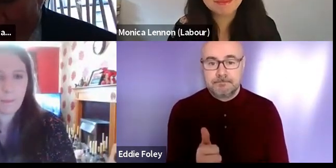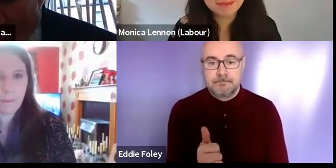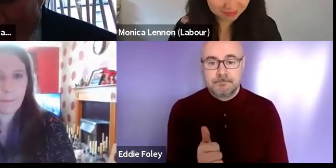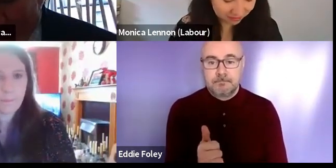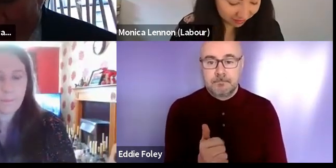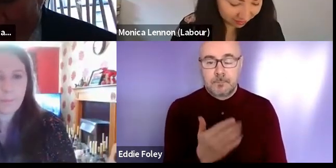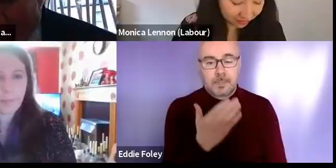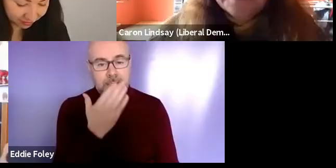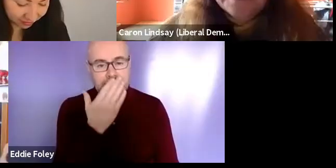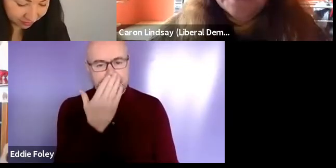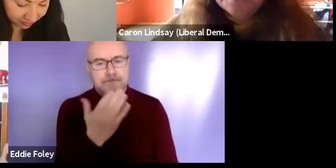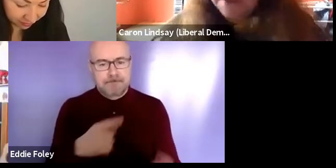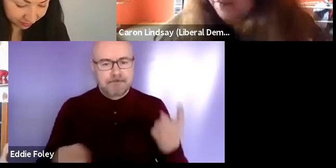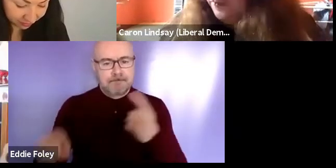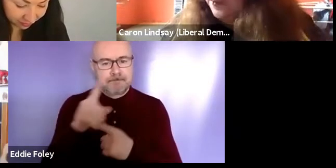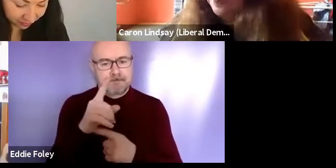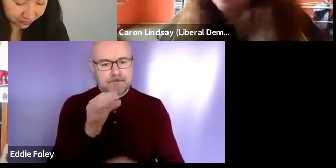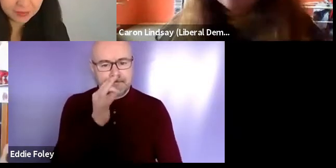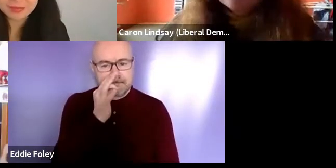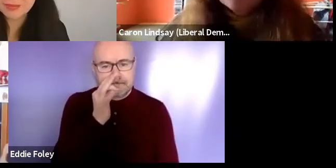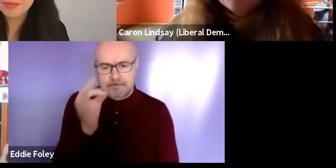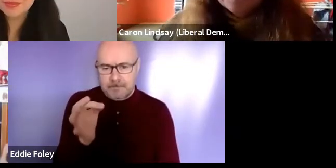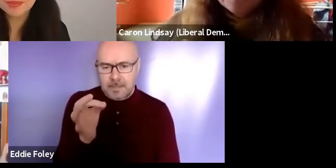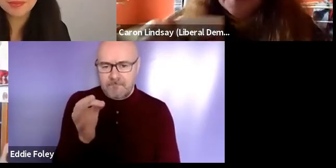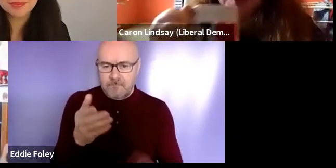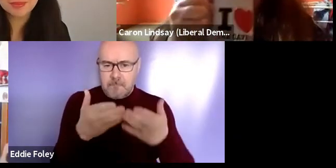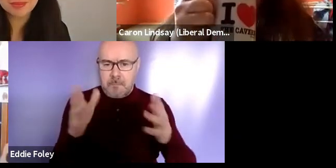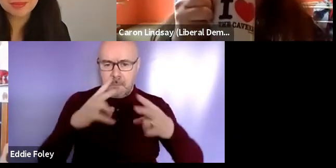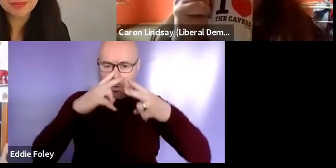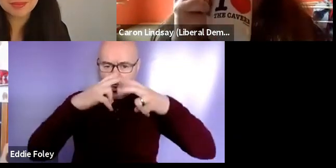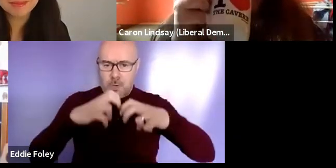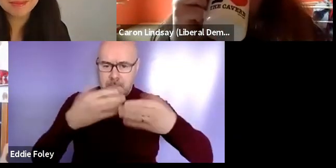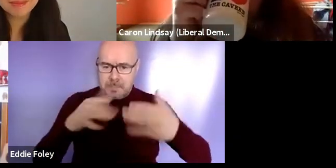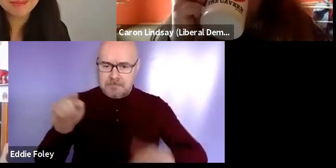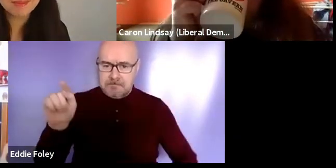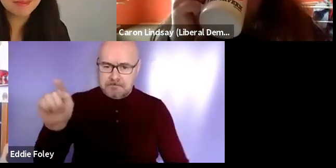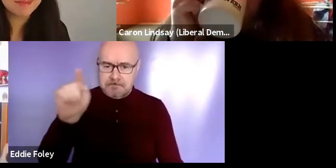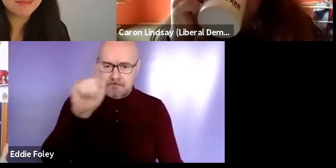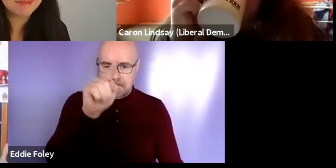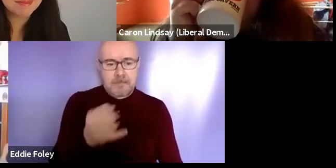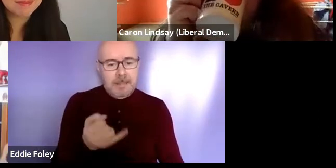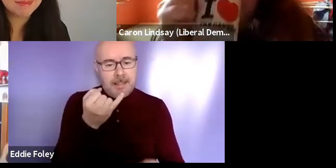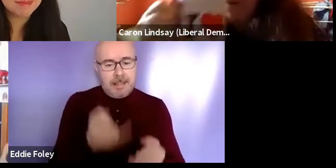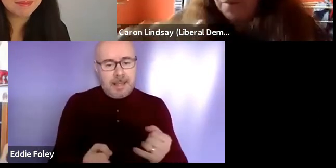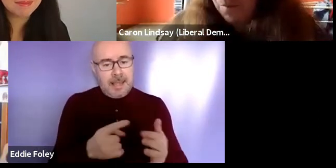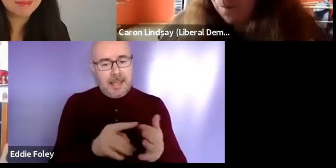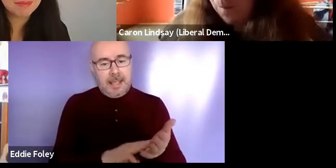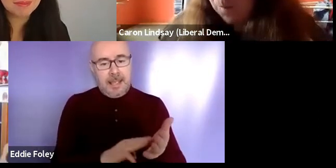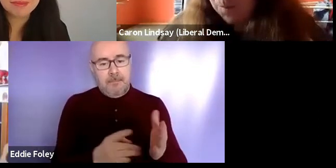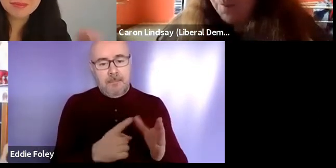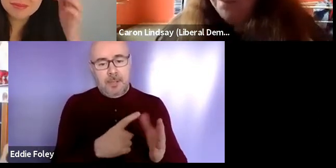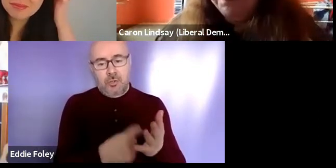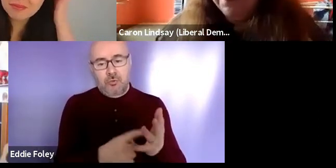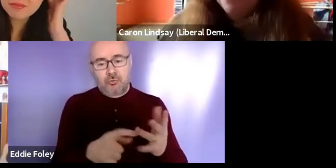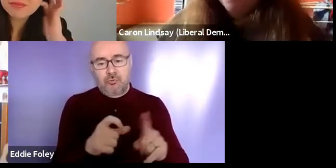call for an inquiry. Last but by no means least, Emma Roddick, SNP candidate for Highlands and Islands. Hi, Emma.